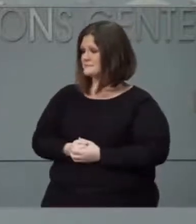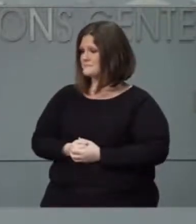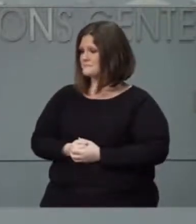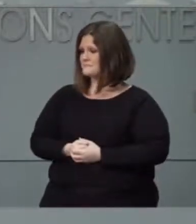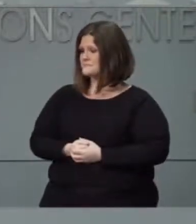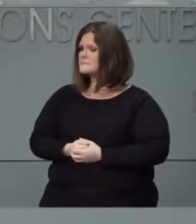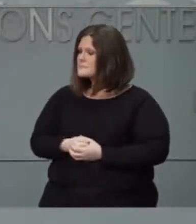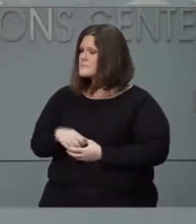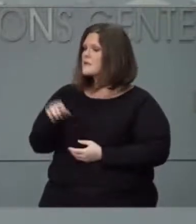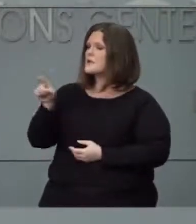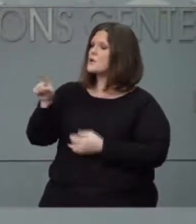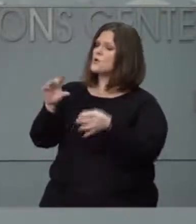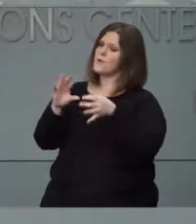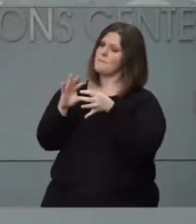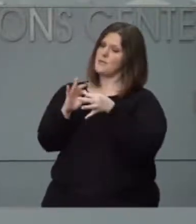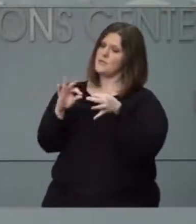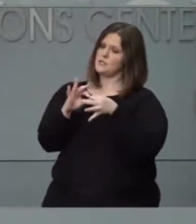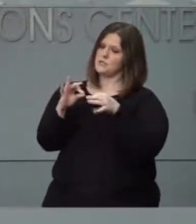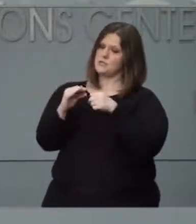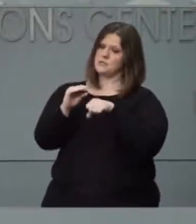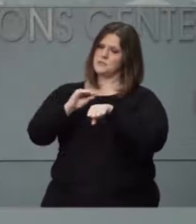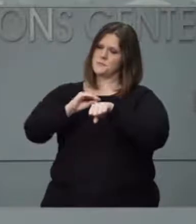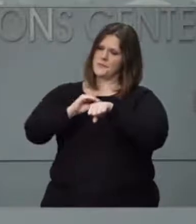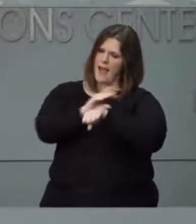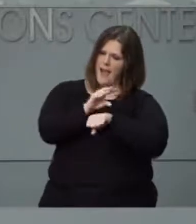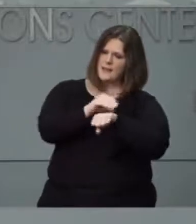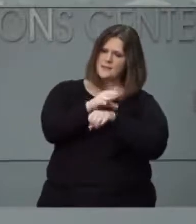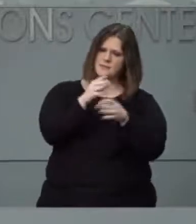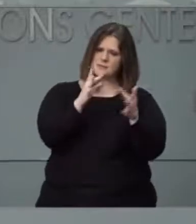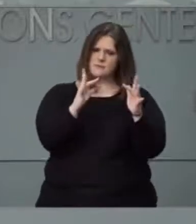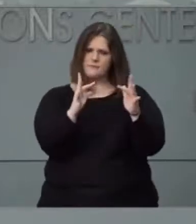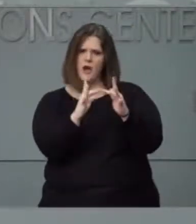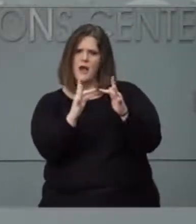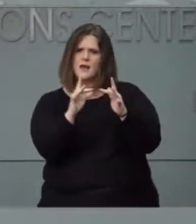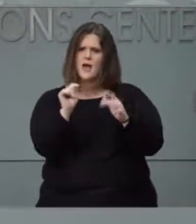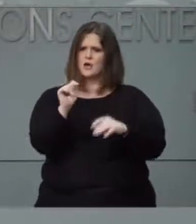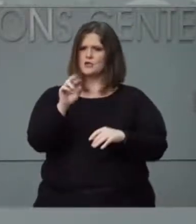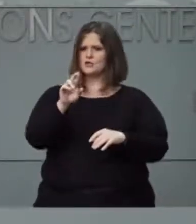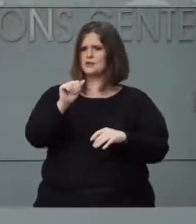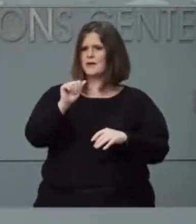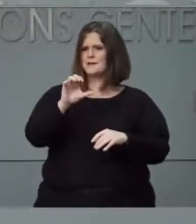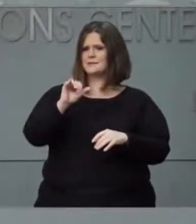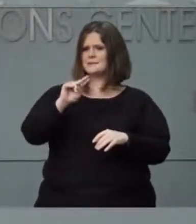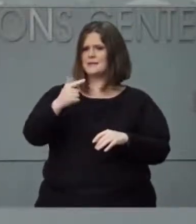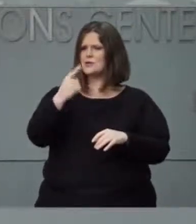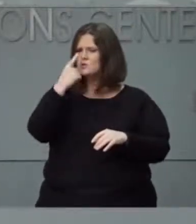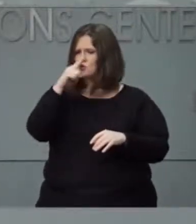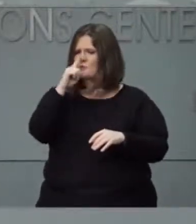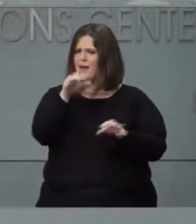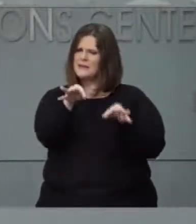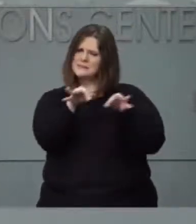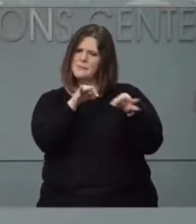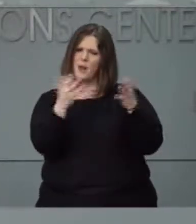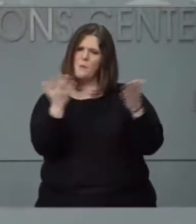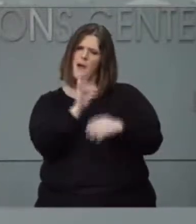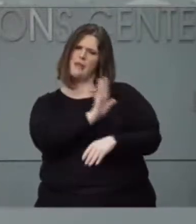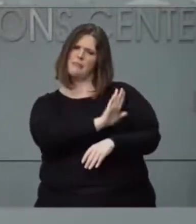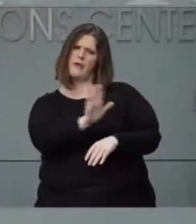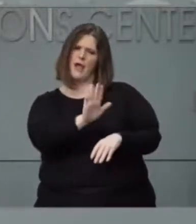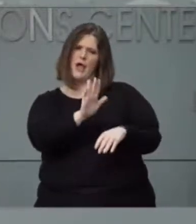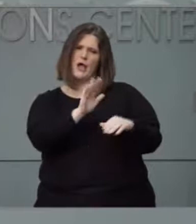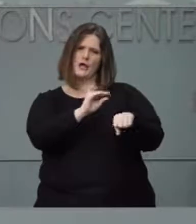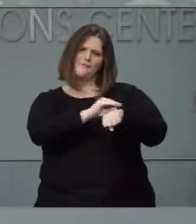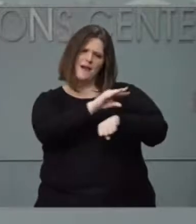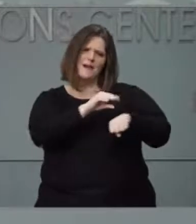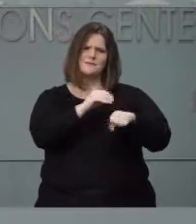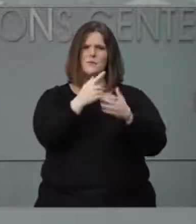You mentioned some guidance for public health departments when it comes to contact tracing. Can you be a little bit more specific about what that guidance is and